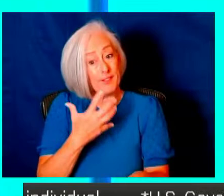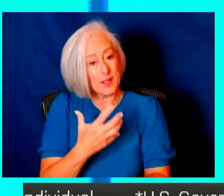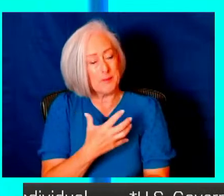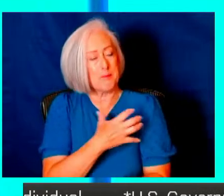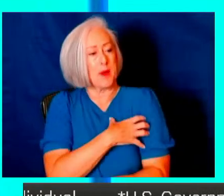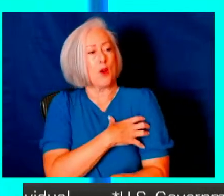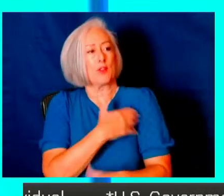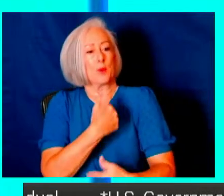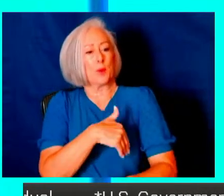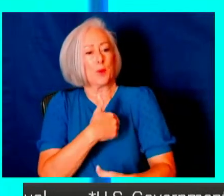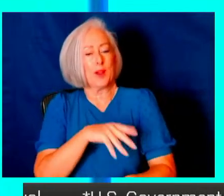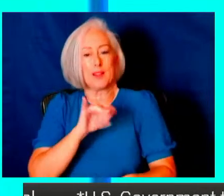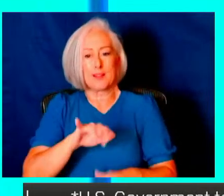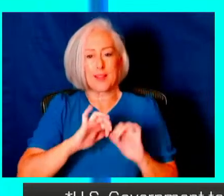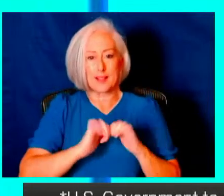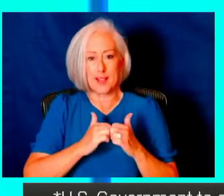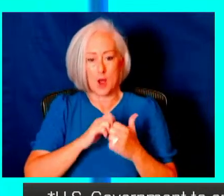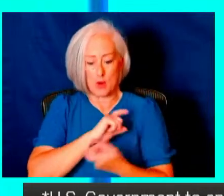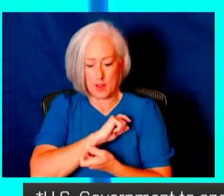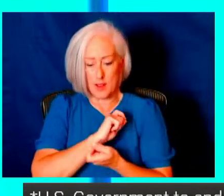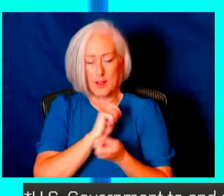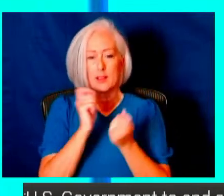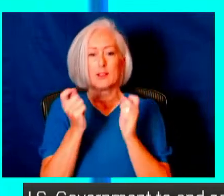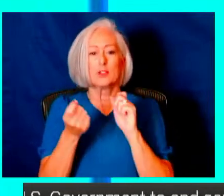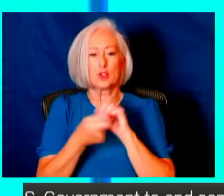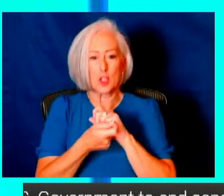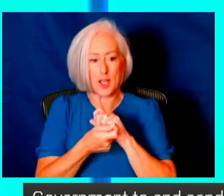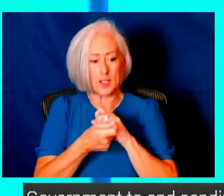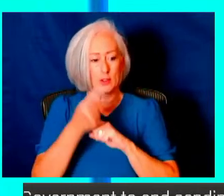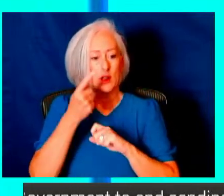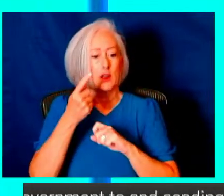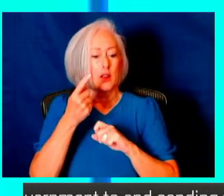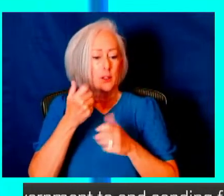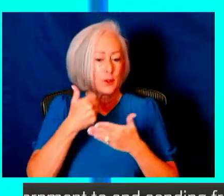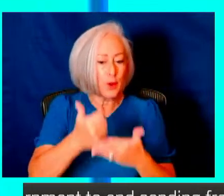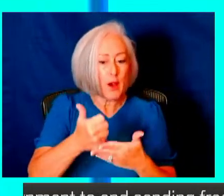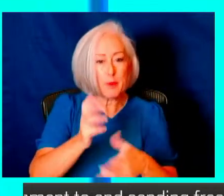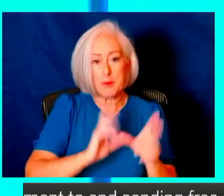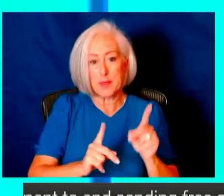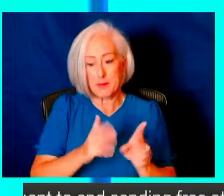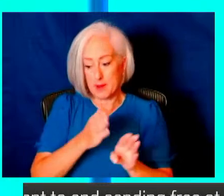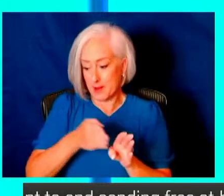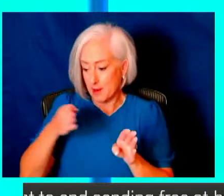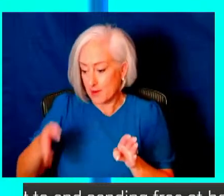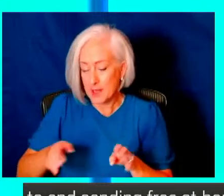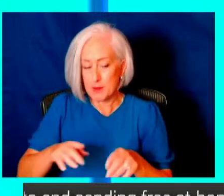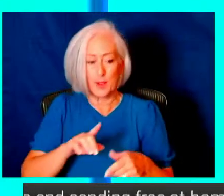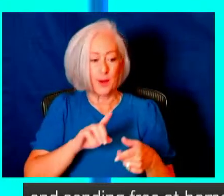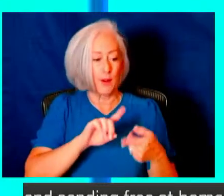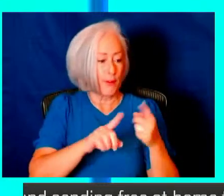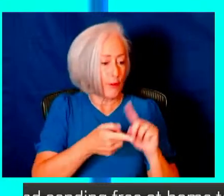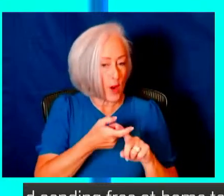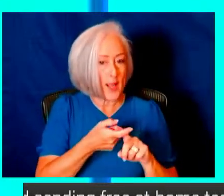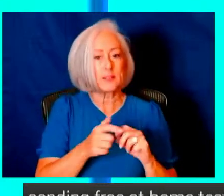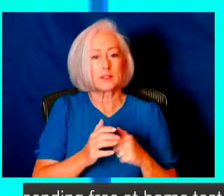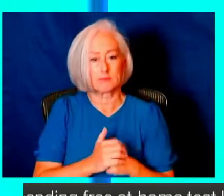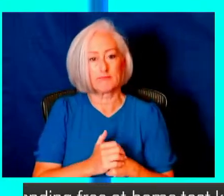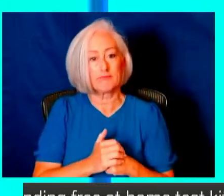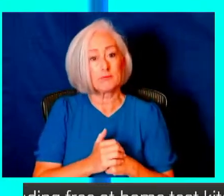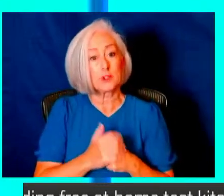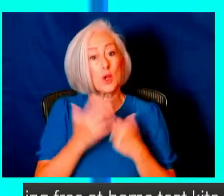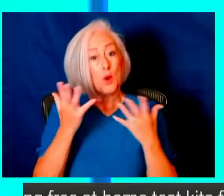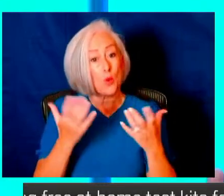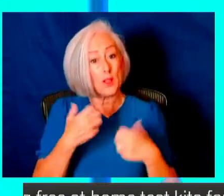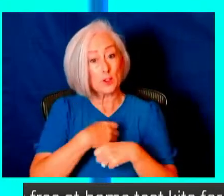change for folks who are our neighbors, for folks who are our friends. And so we wanted to create the documentary in